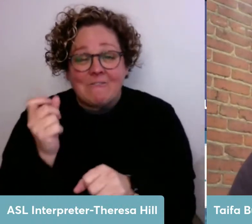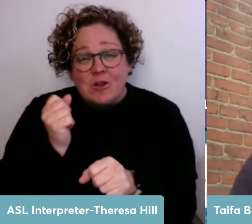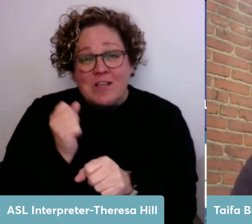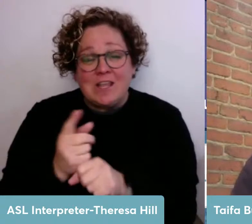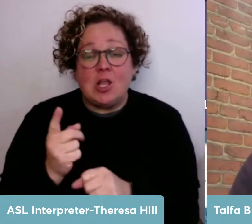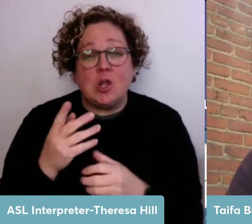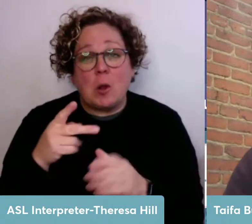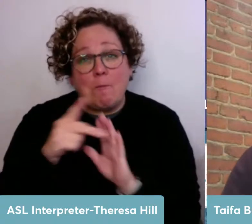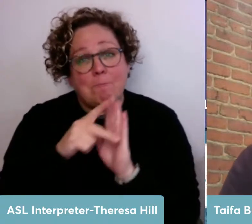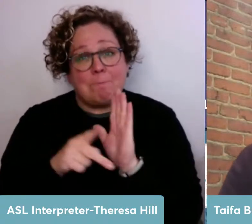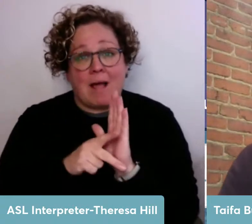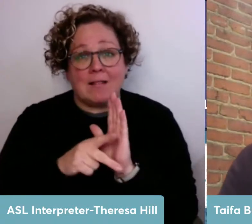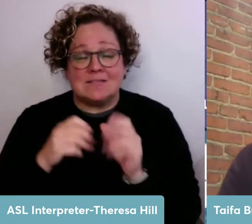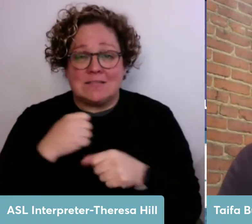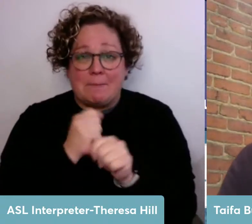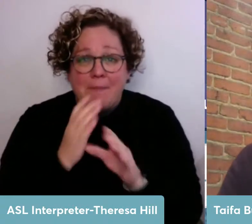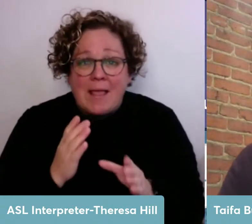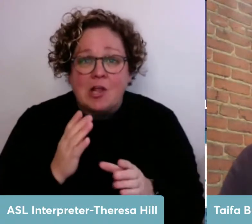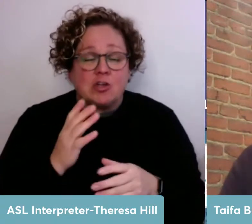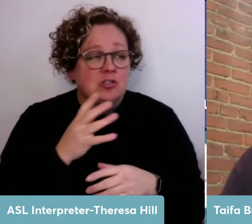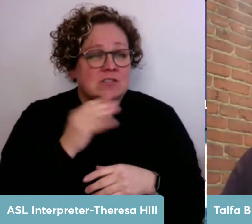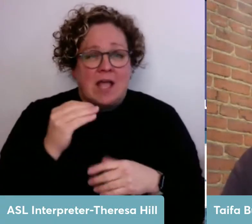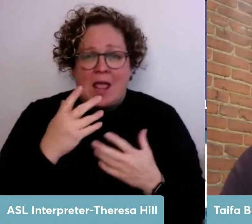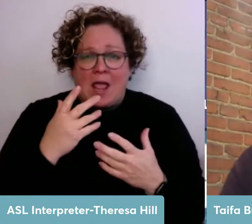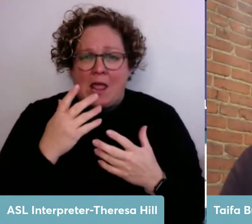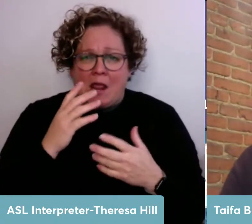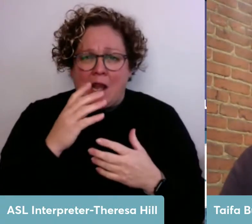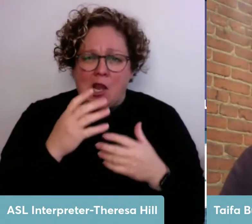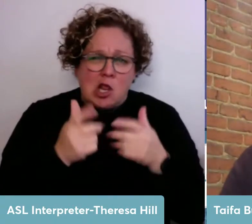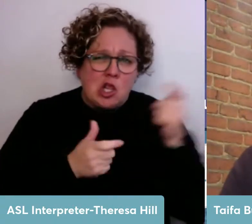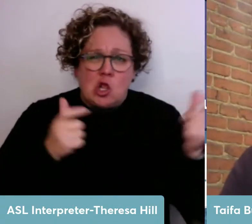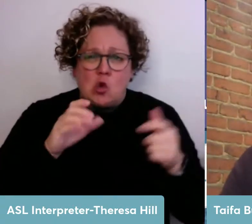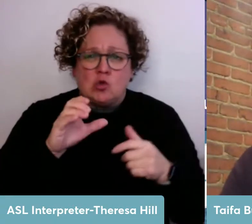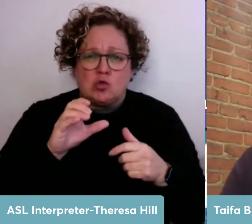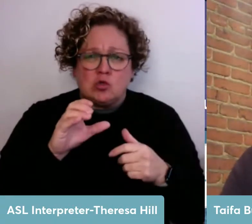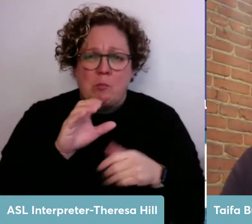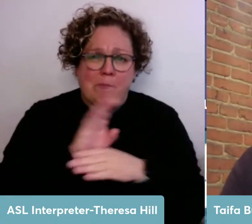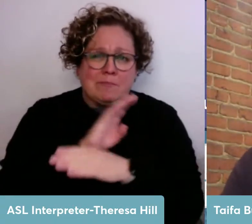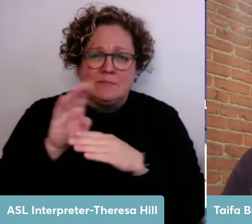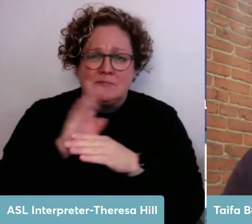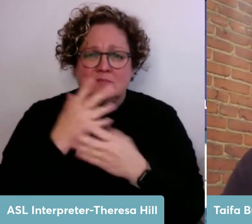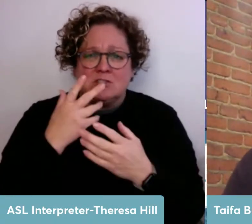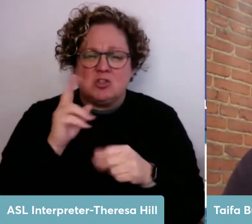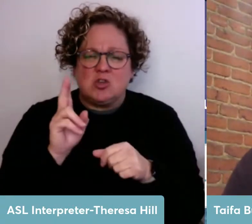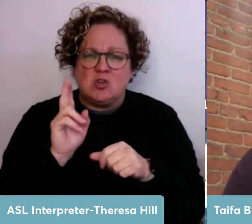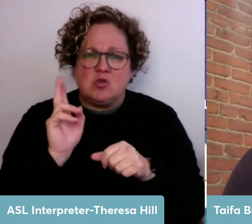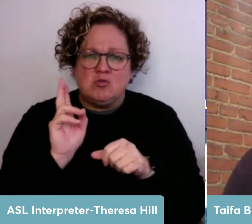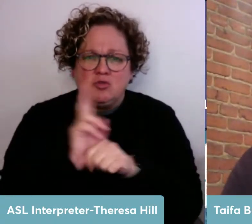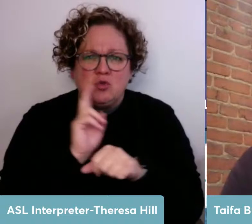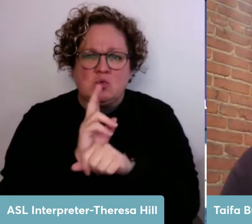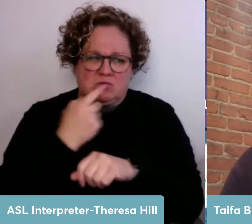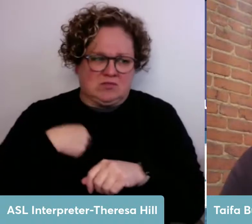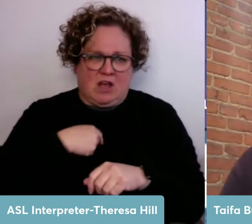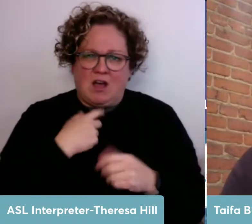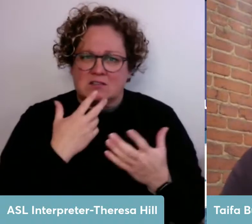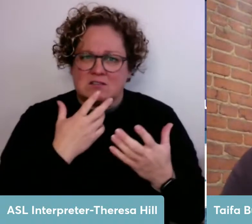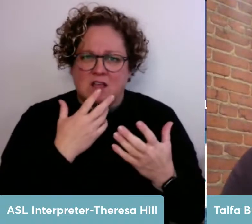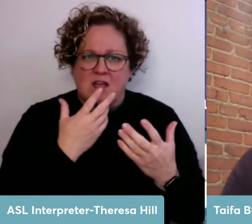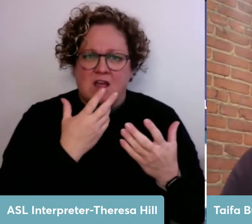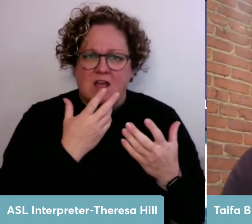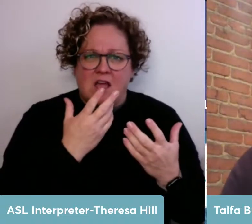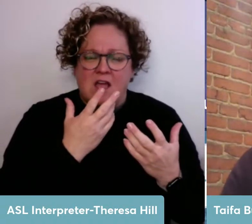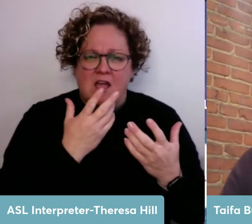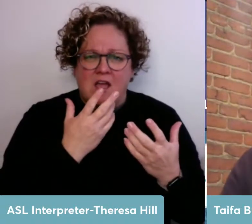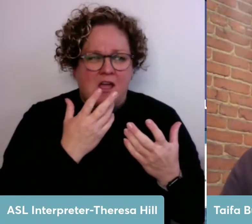and corporate behemoths work to extract wealth from the majority of us and concentrate it in the hands of a